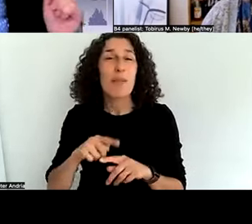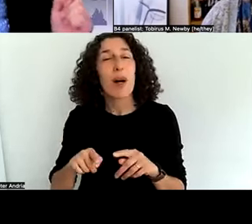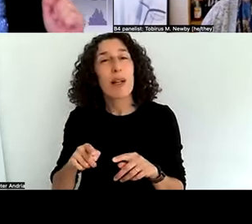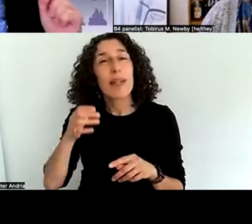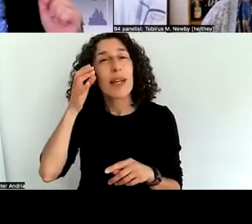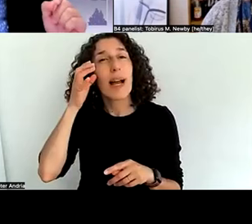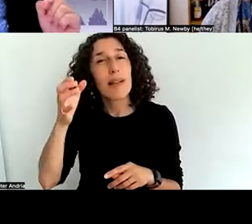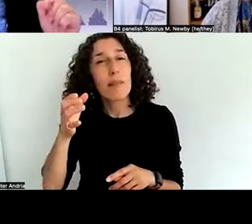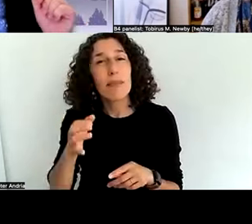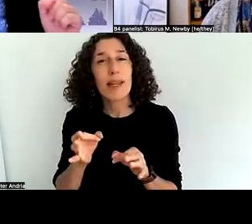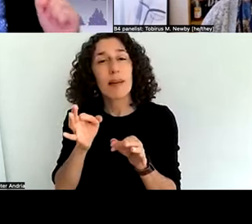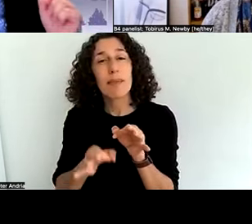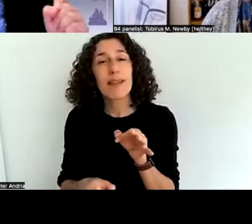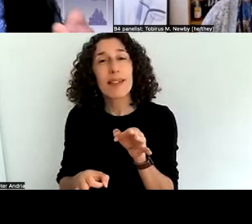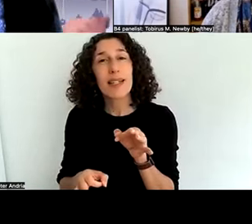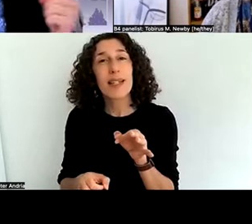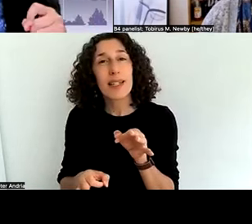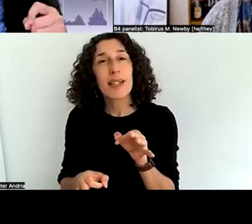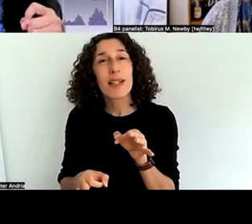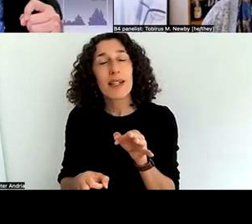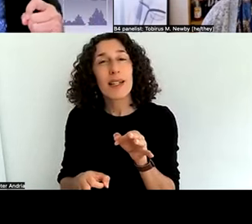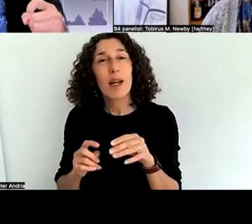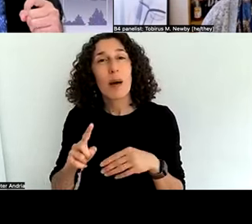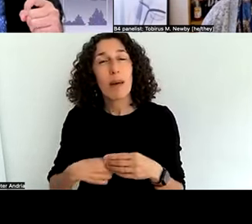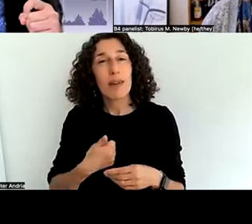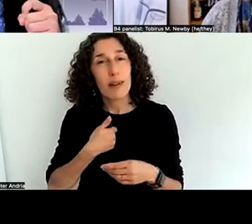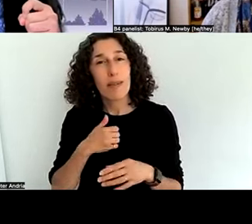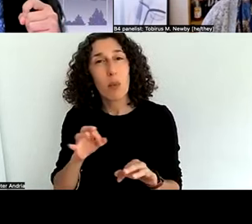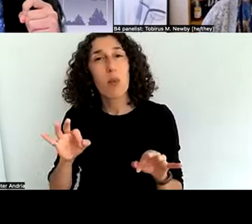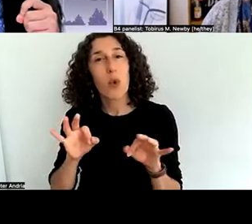a simplicity to it around my own self-worth